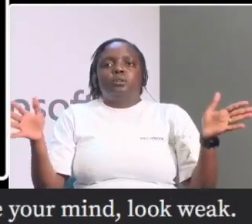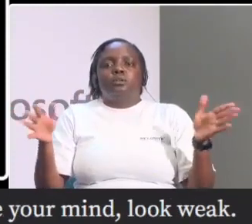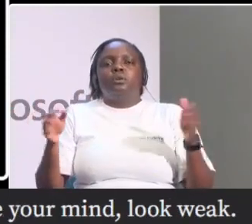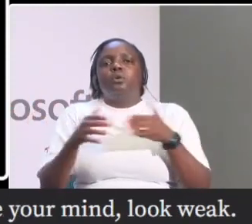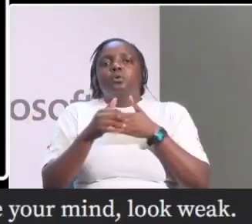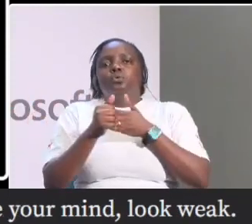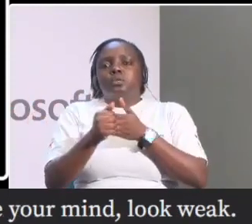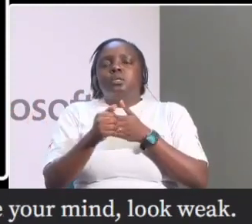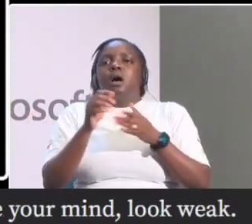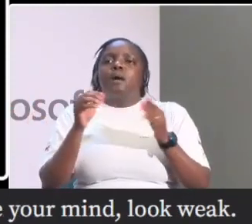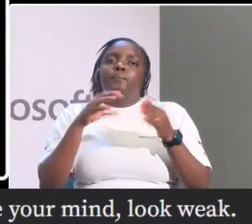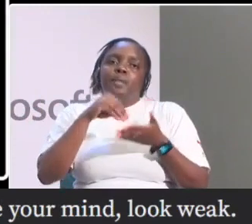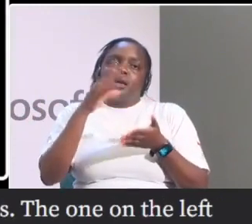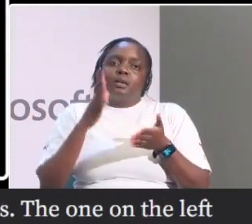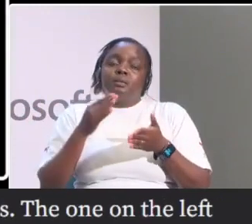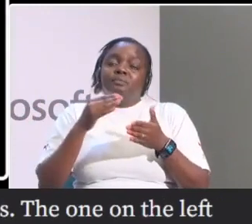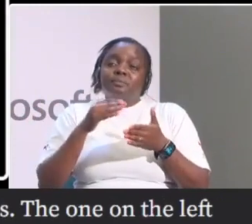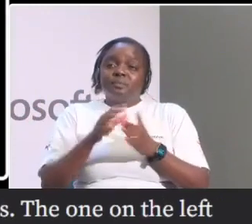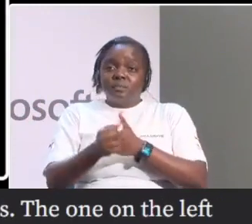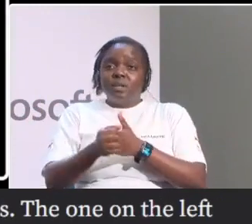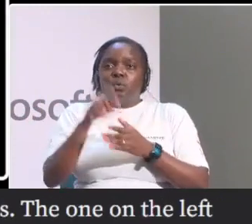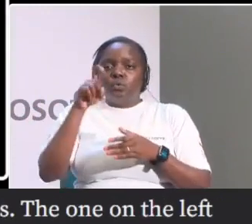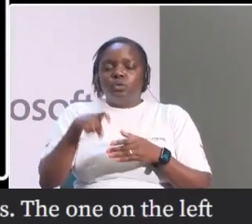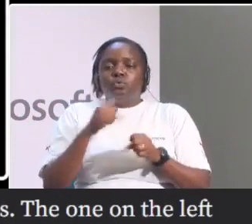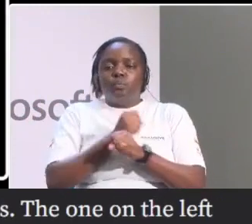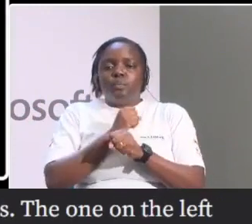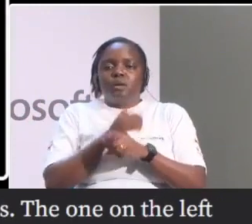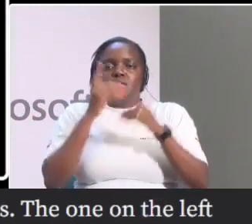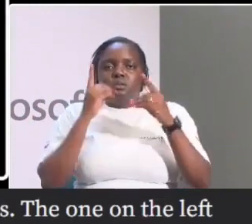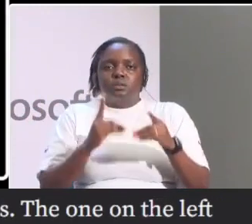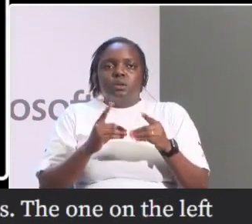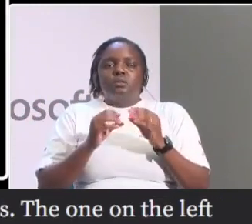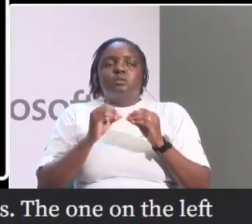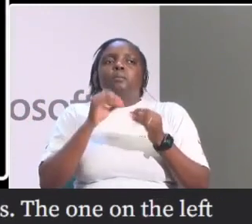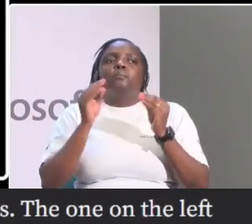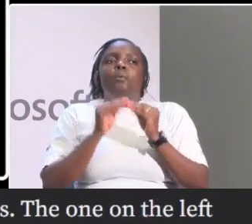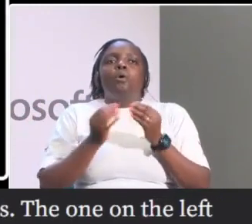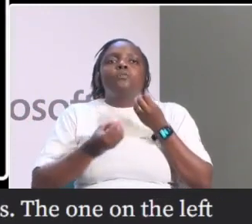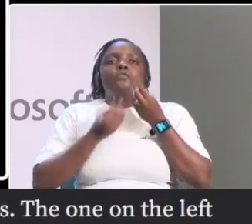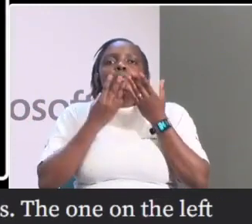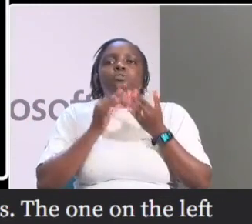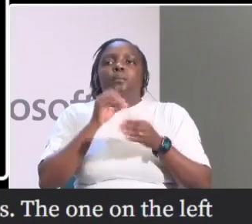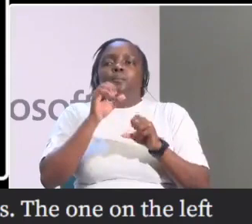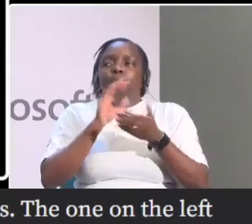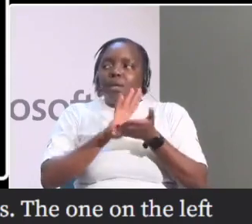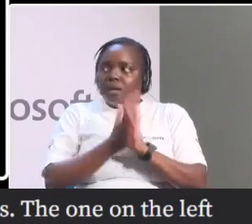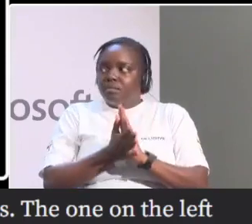leader, especially in the accessibility space, you need to make decisions as more information becomes available. Next slide.